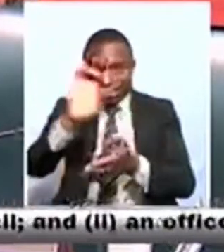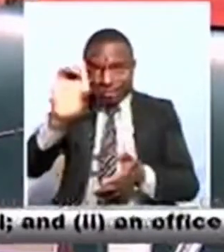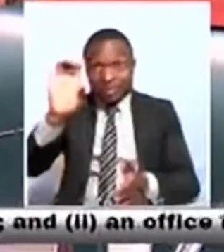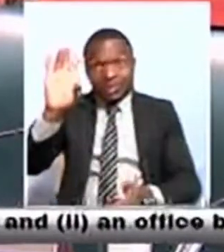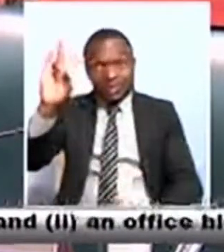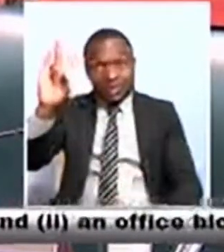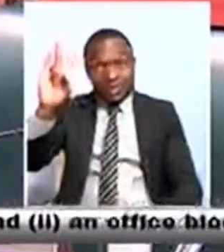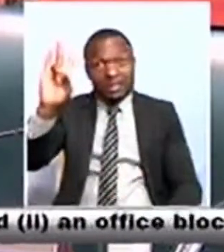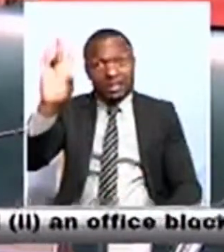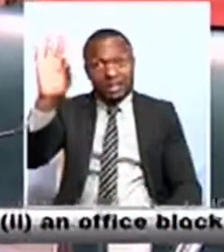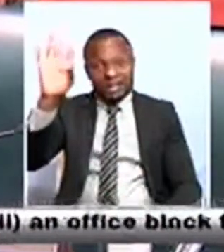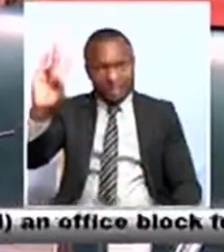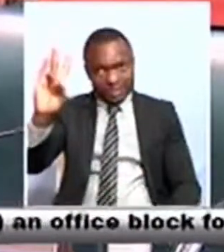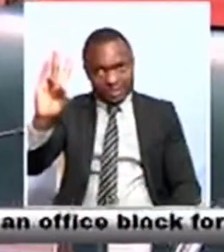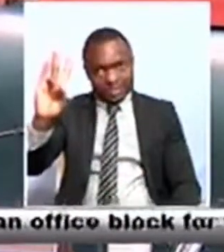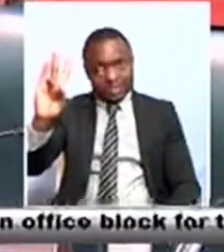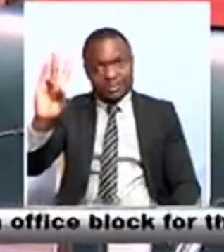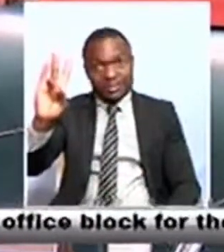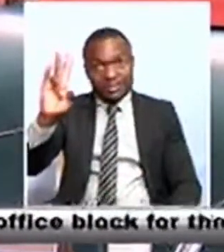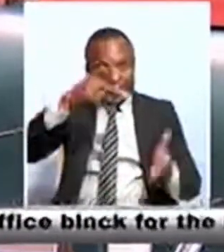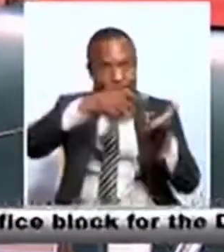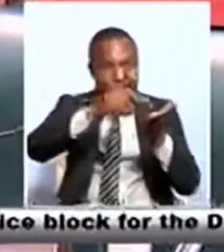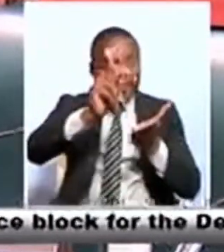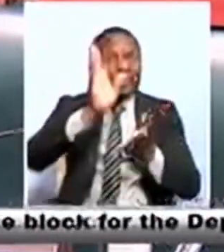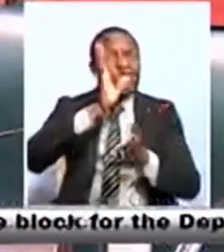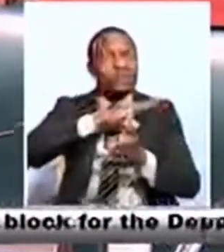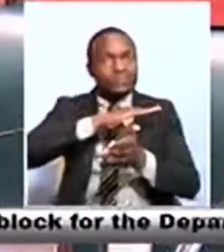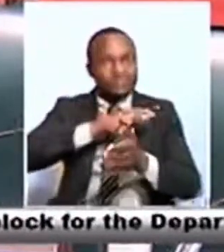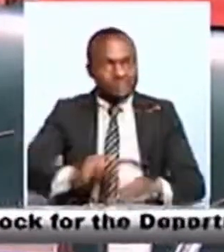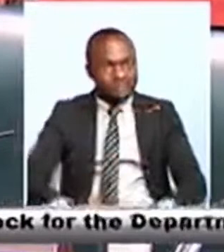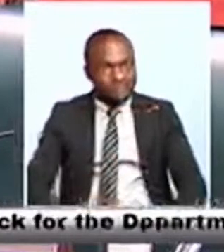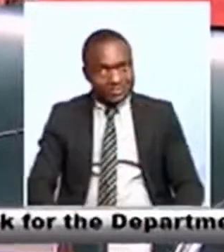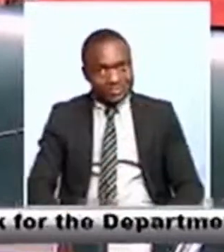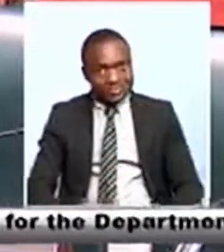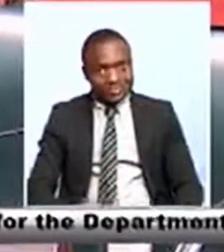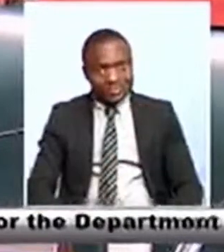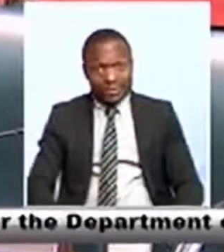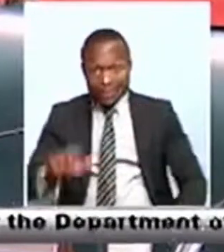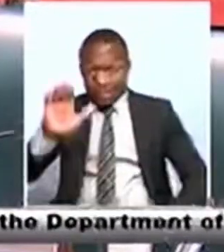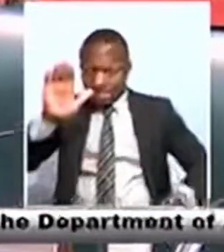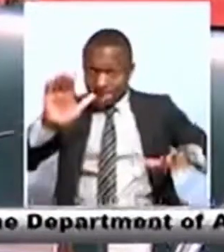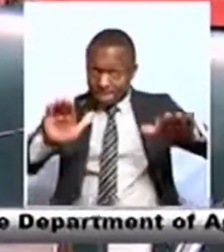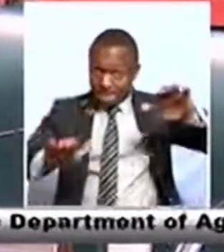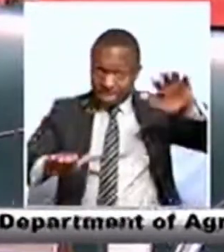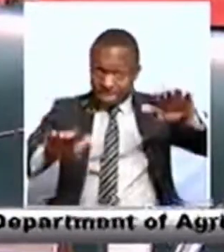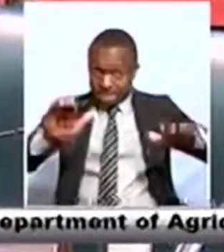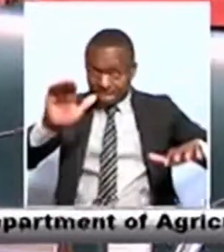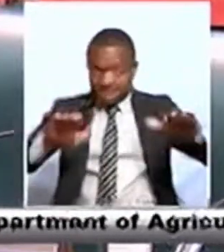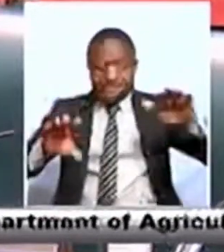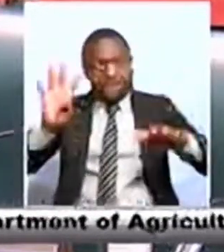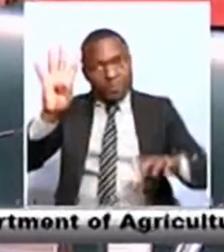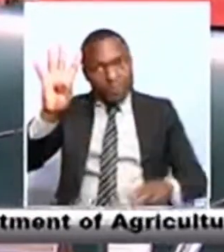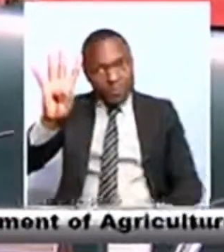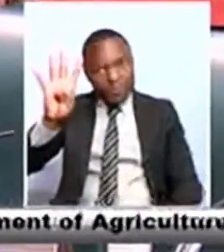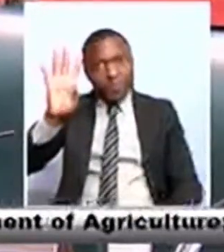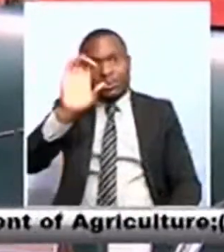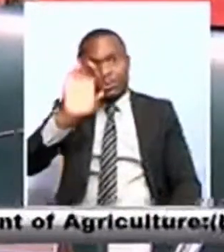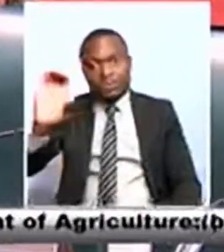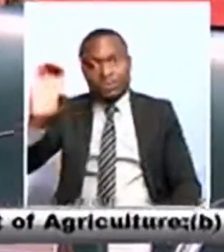203,497 was actually paid, and then the outstanding amount is